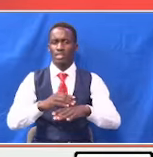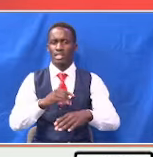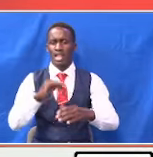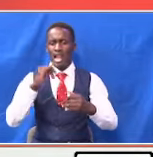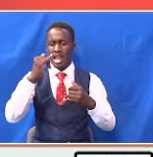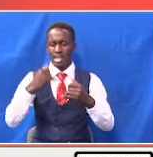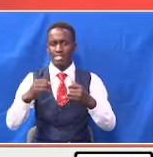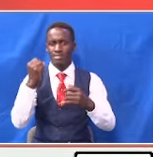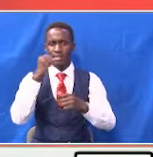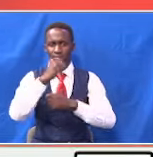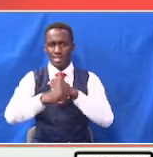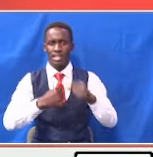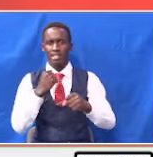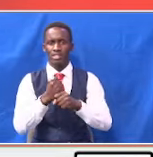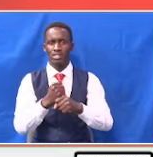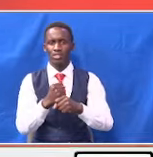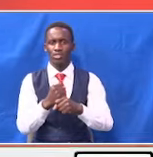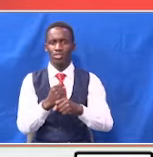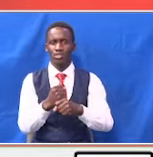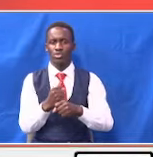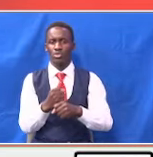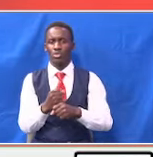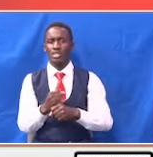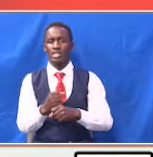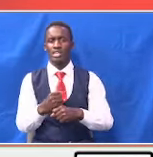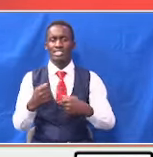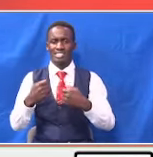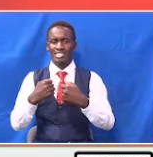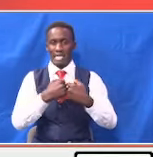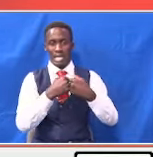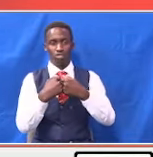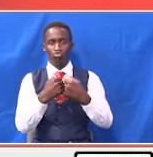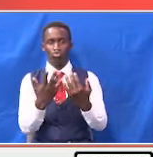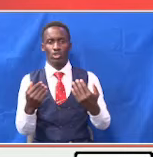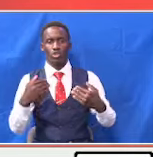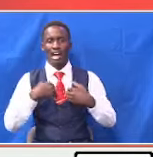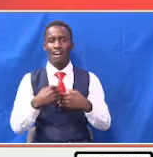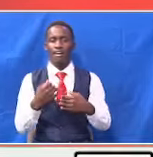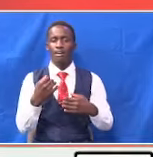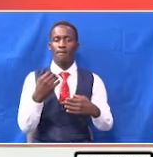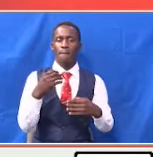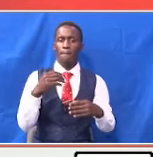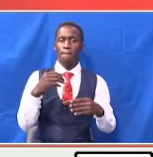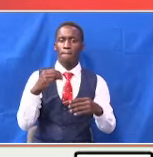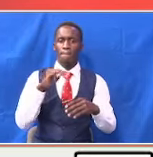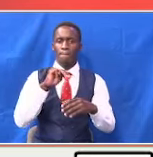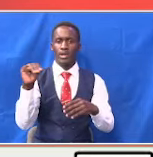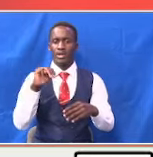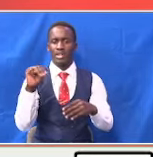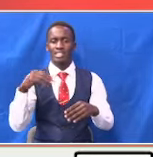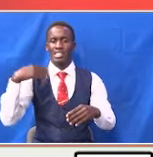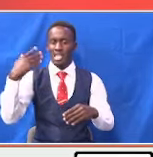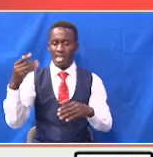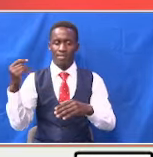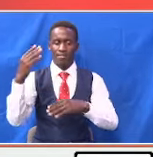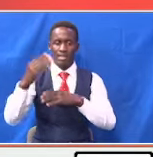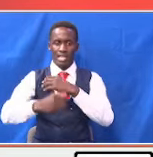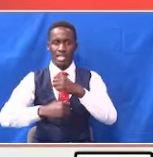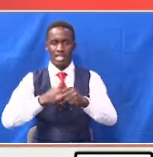we will have a millionaire every single year. And there were three millionaires by the time I left, who